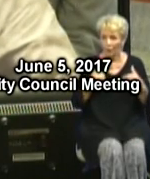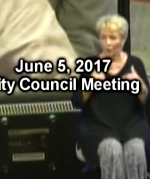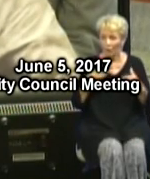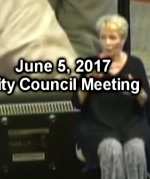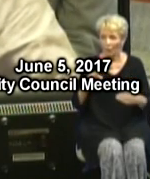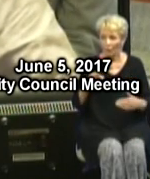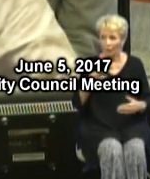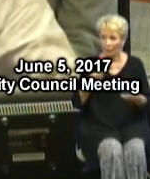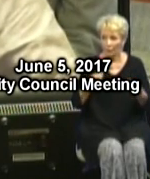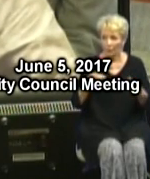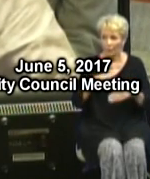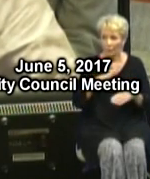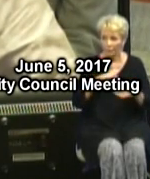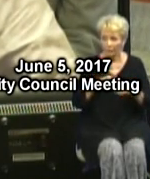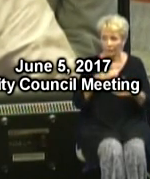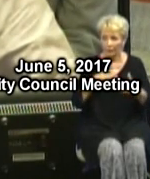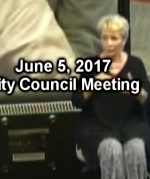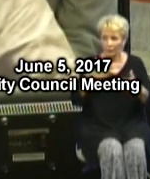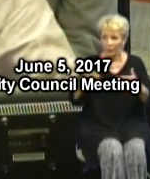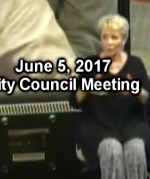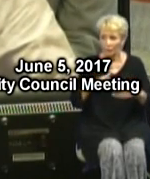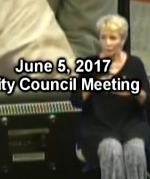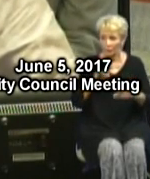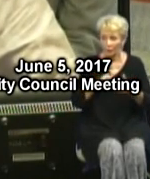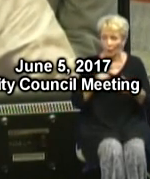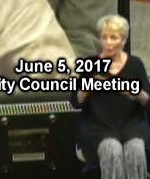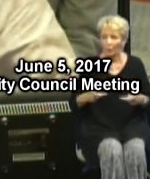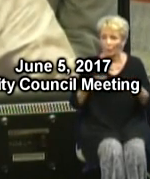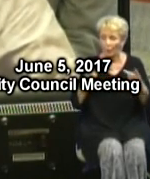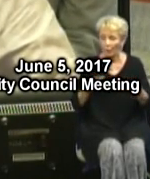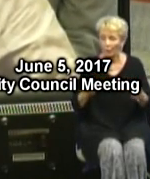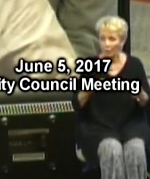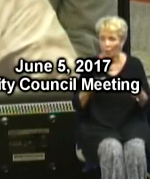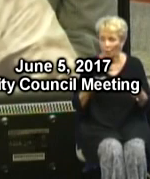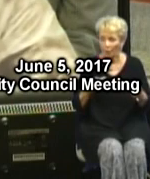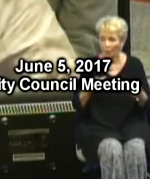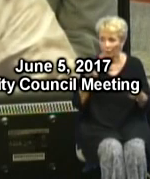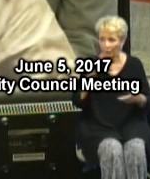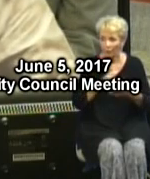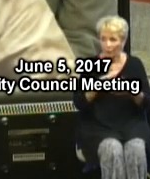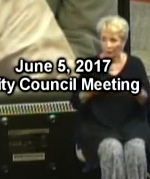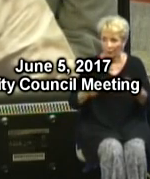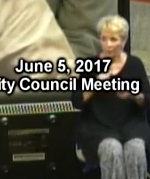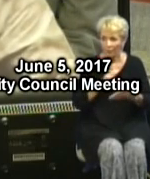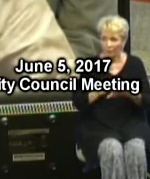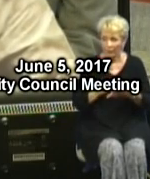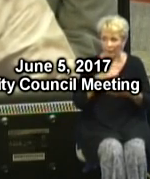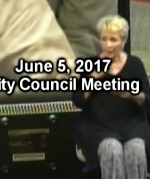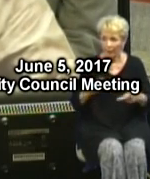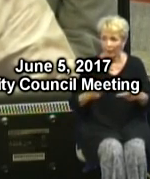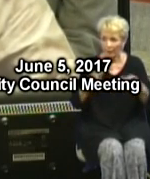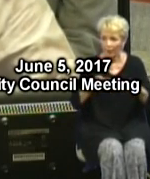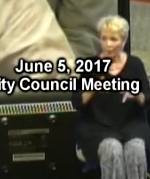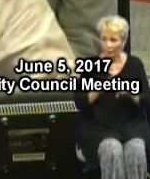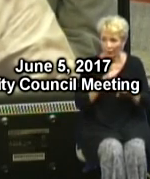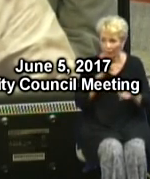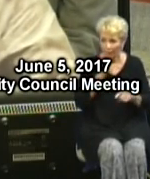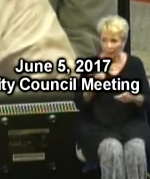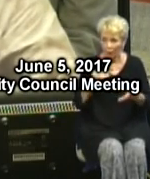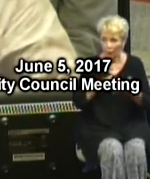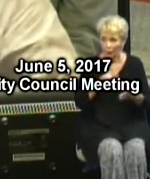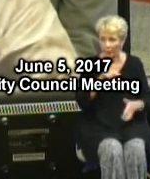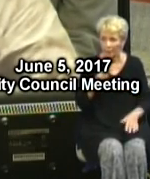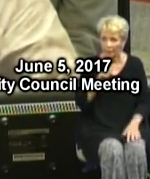a property adjacent to the proposed or the property that is being proposed as being